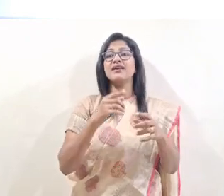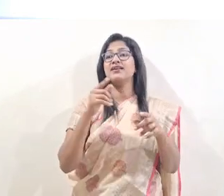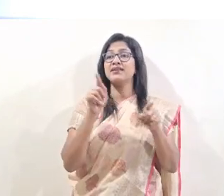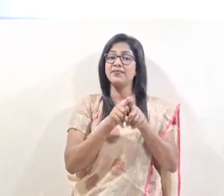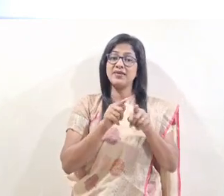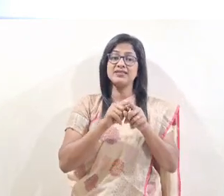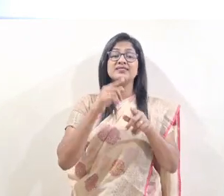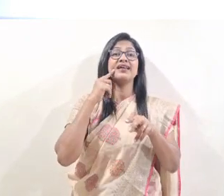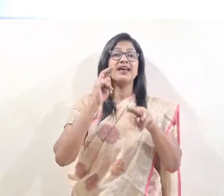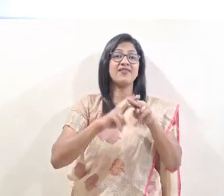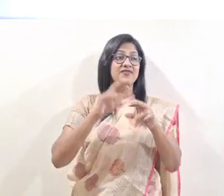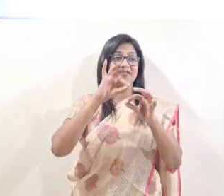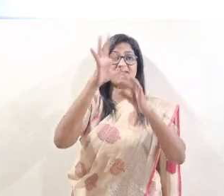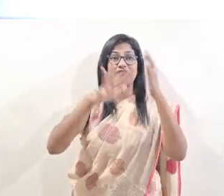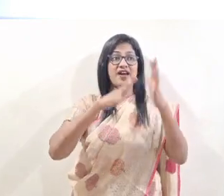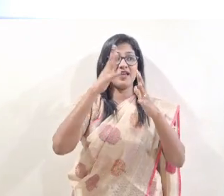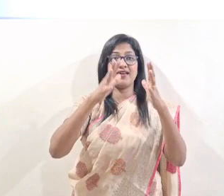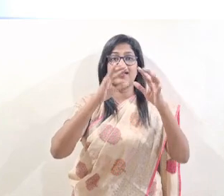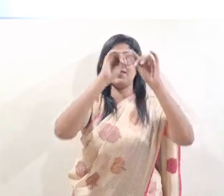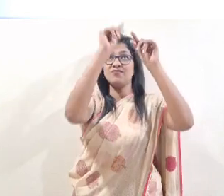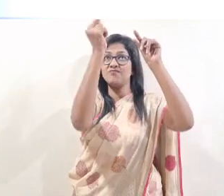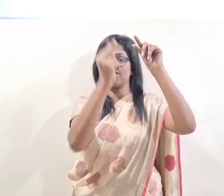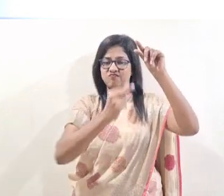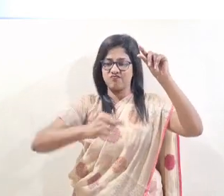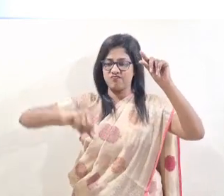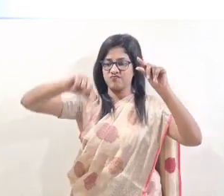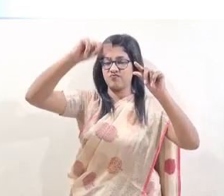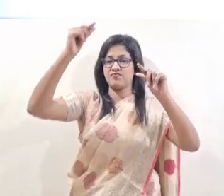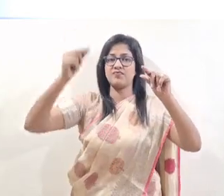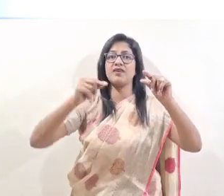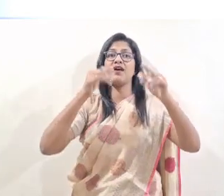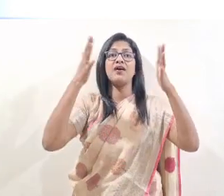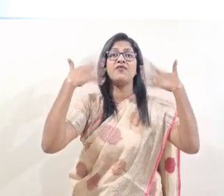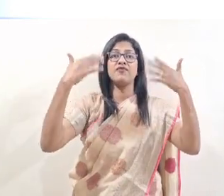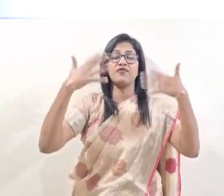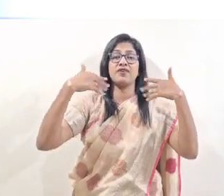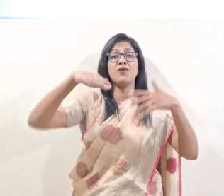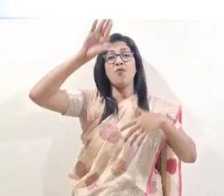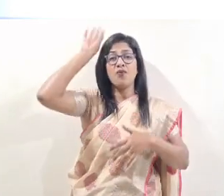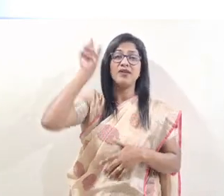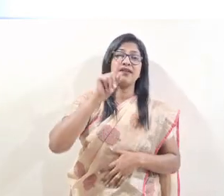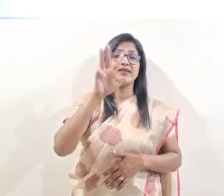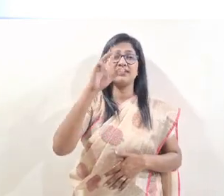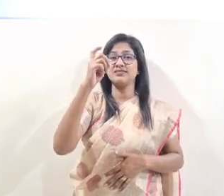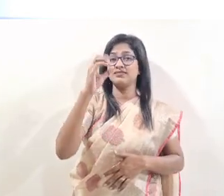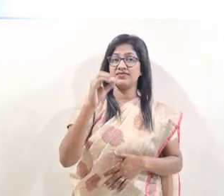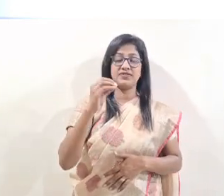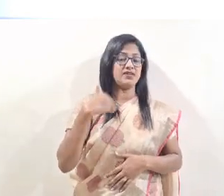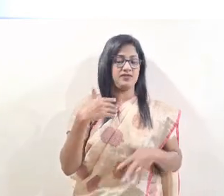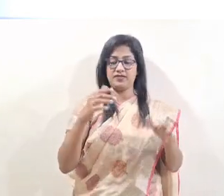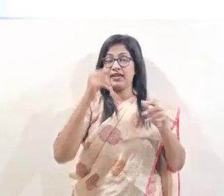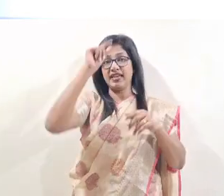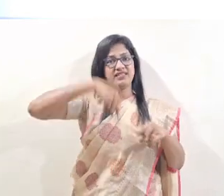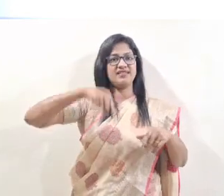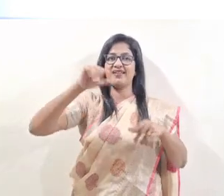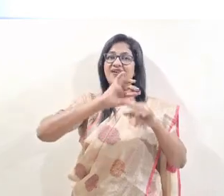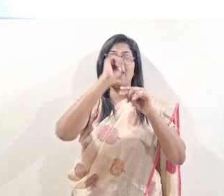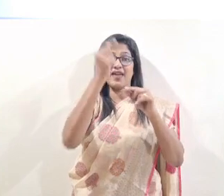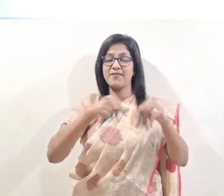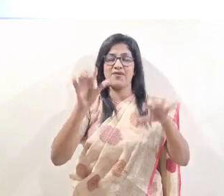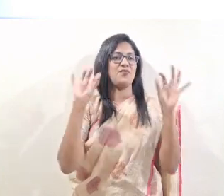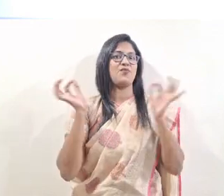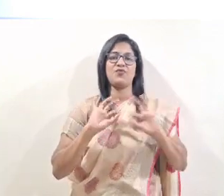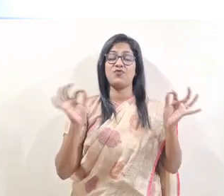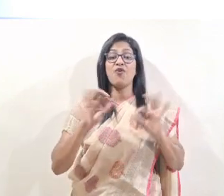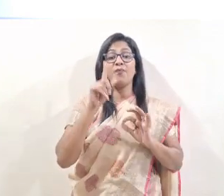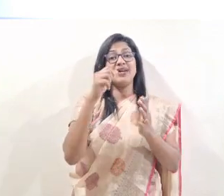all the cables were fire retardant low smoke cables. In 70s, India did not have it, but still it was ensured